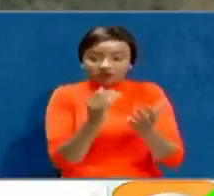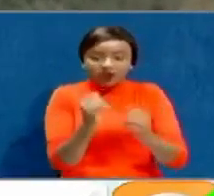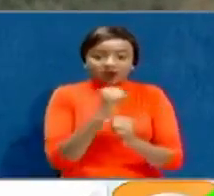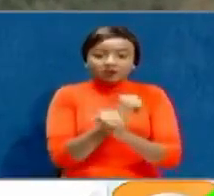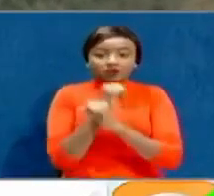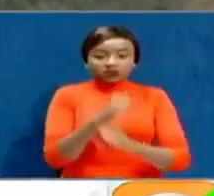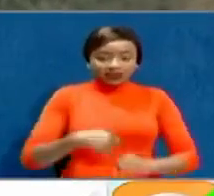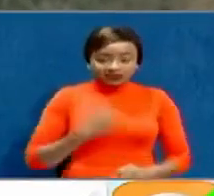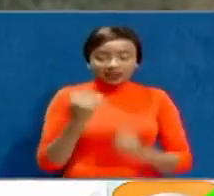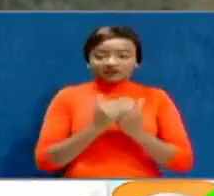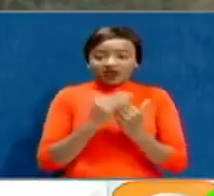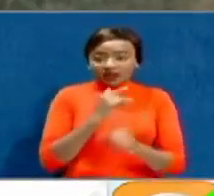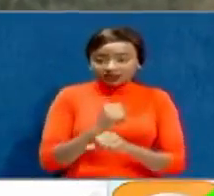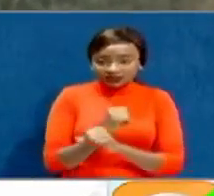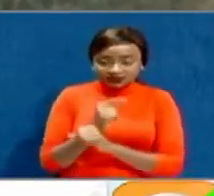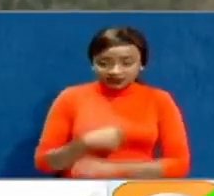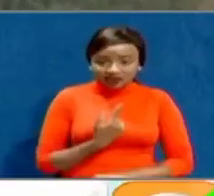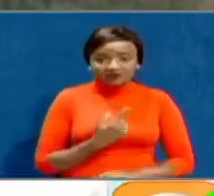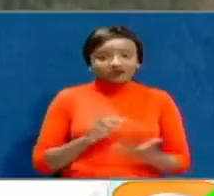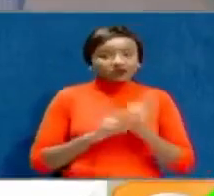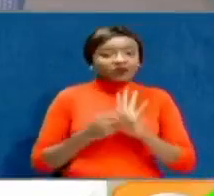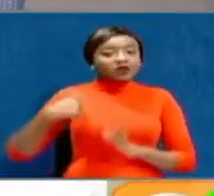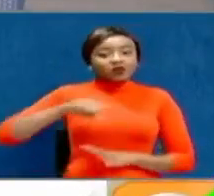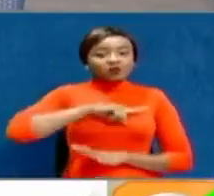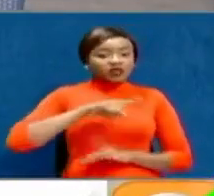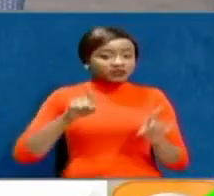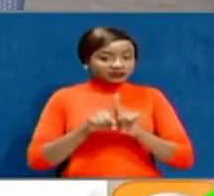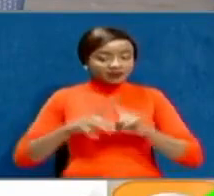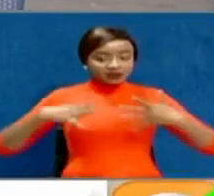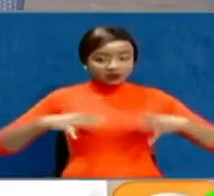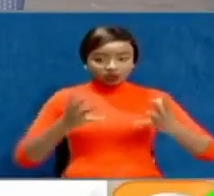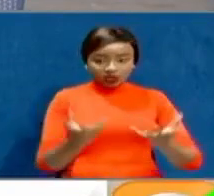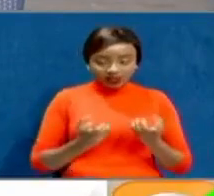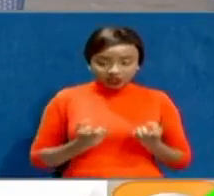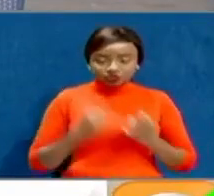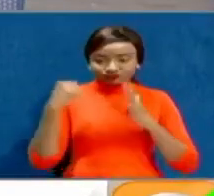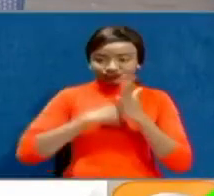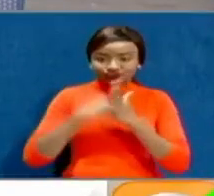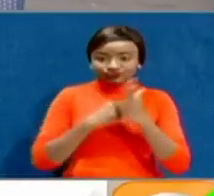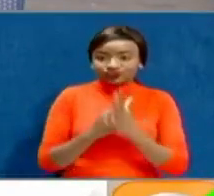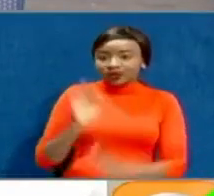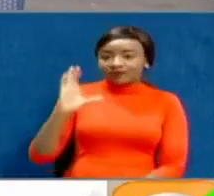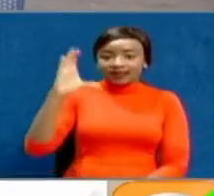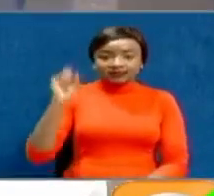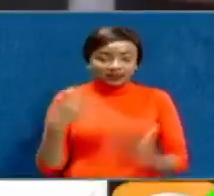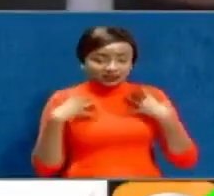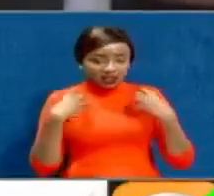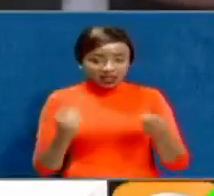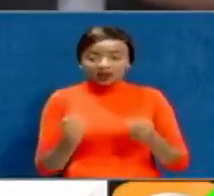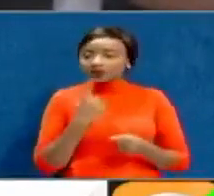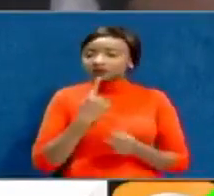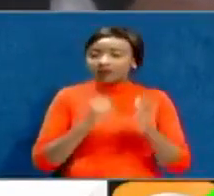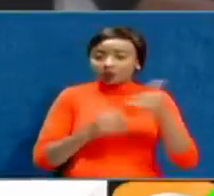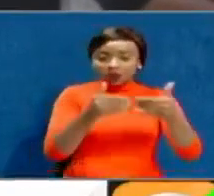care about corona, we the citizens should also come up. According to Mutai Kagwe, the health cabinet secretary,